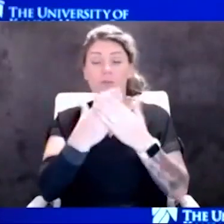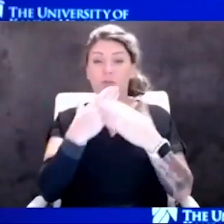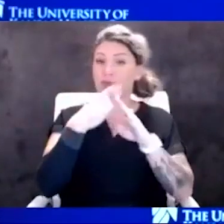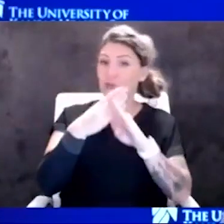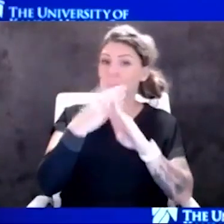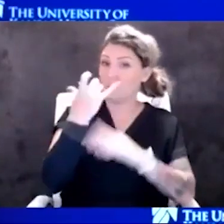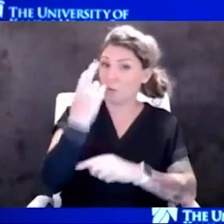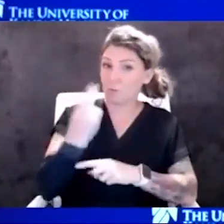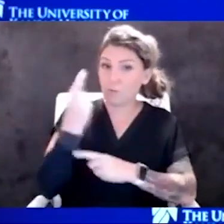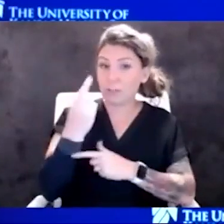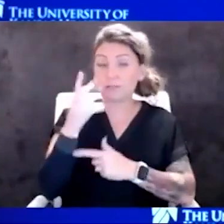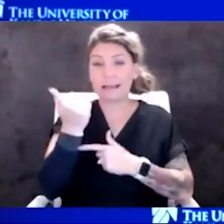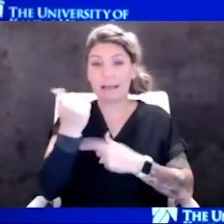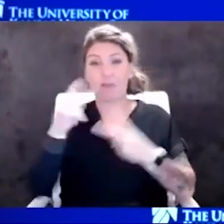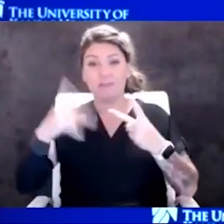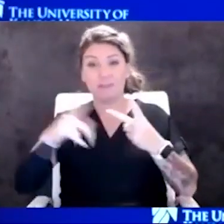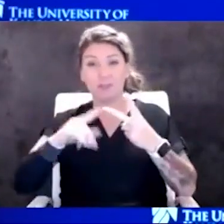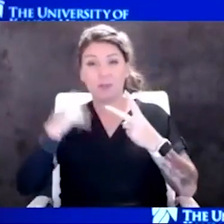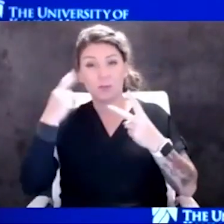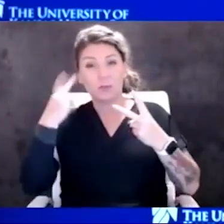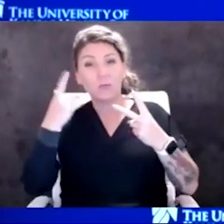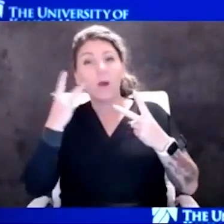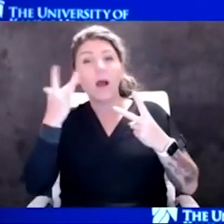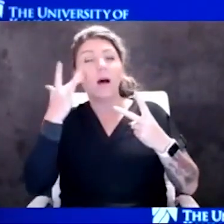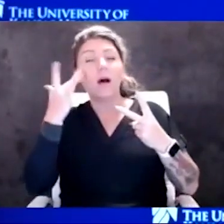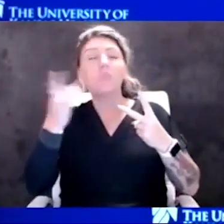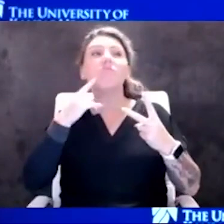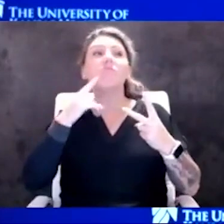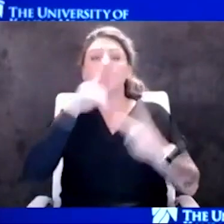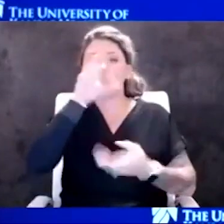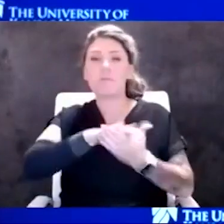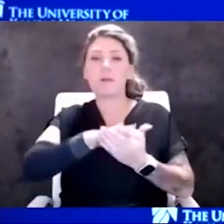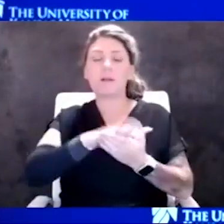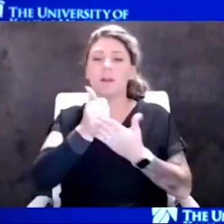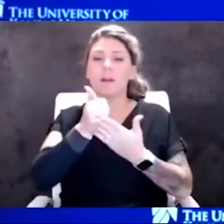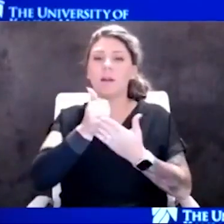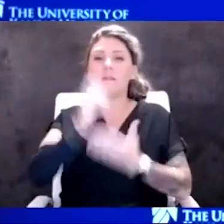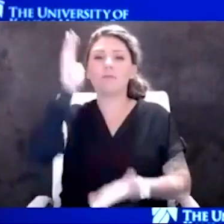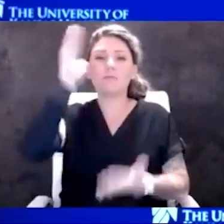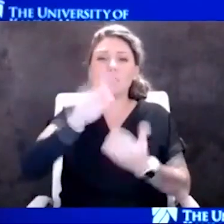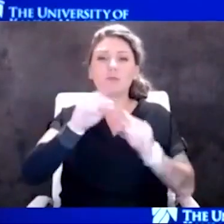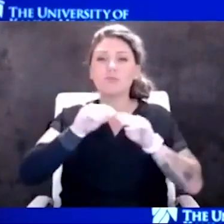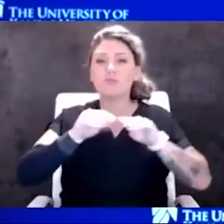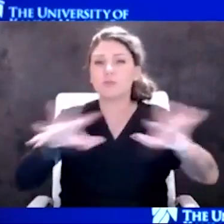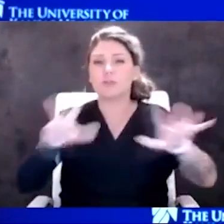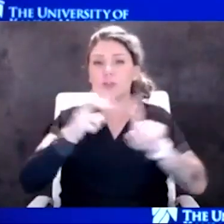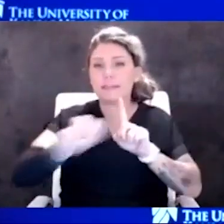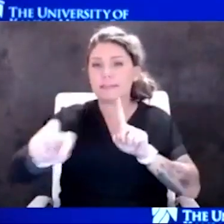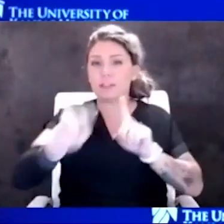reason is they also do believe that it may help decrease transmission even more, and we know that is